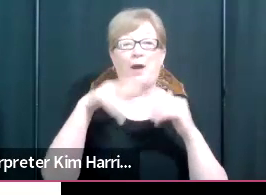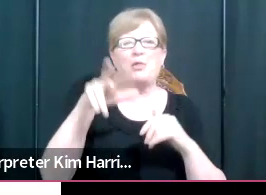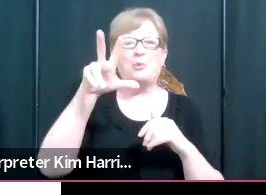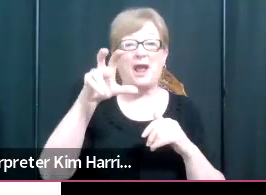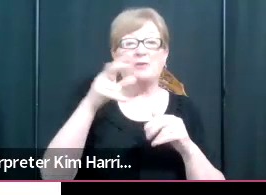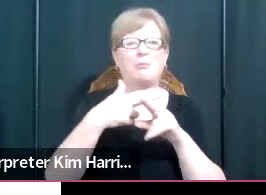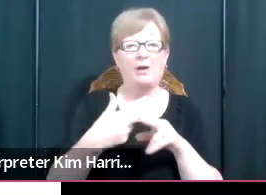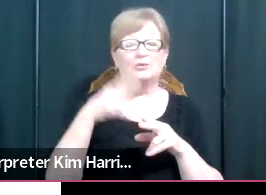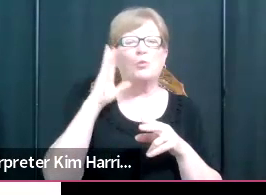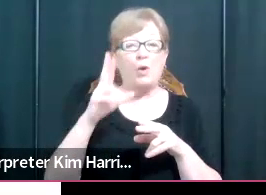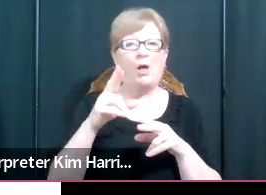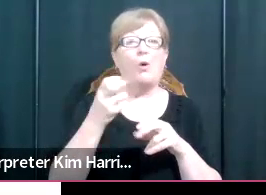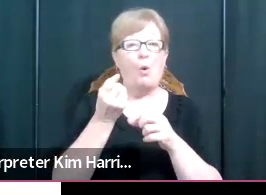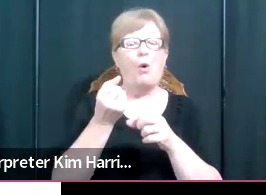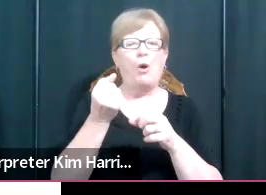safely.